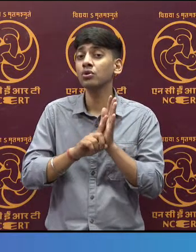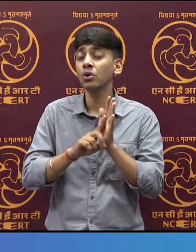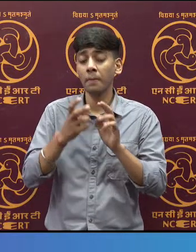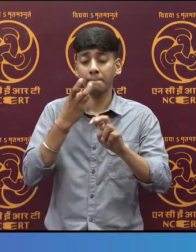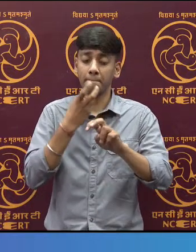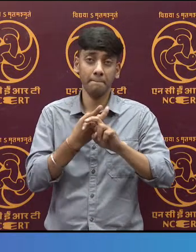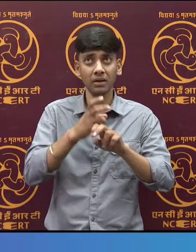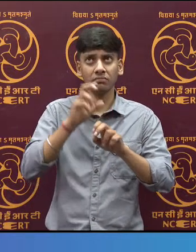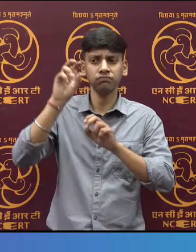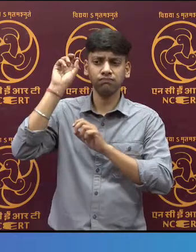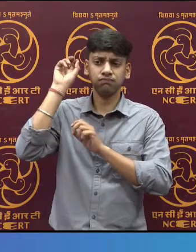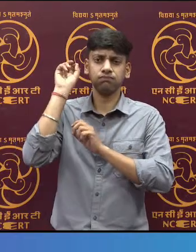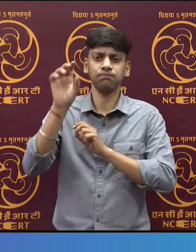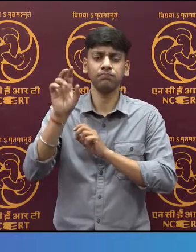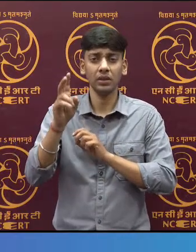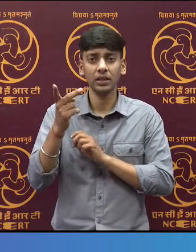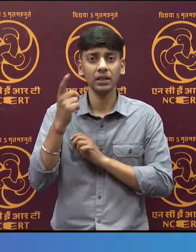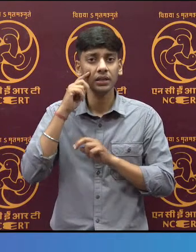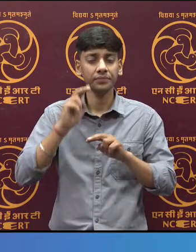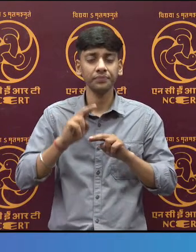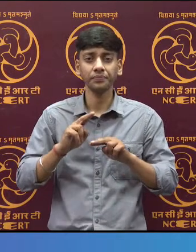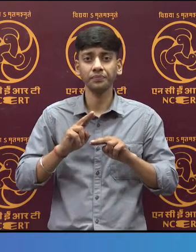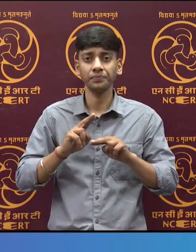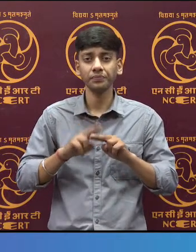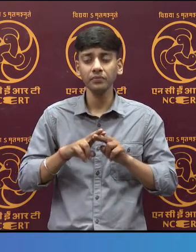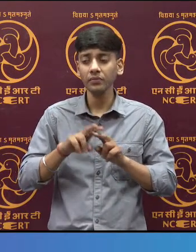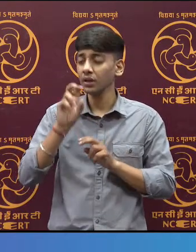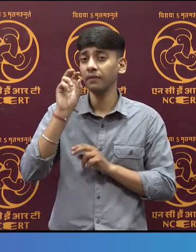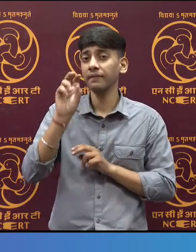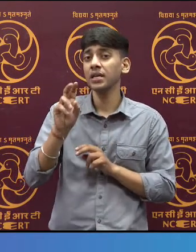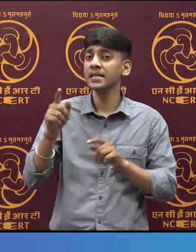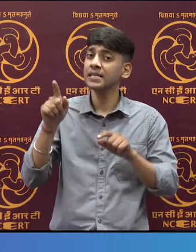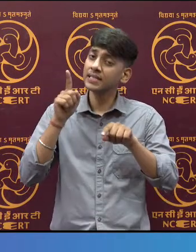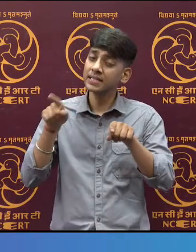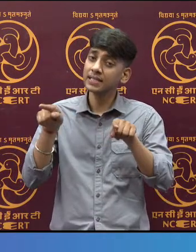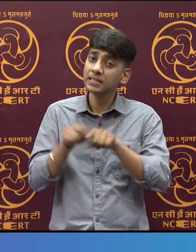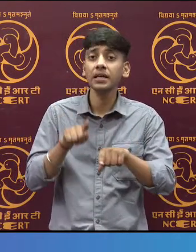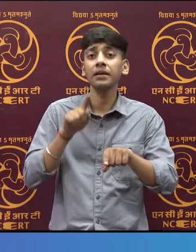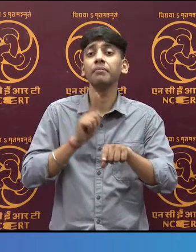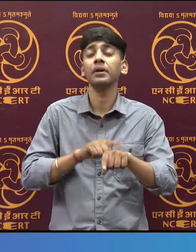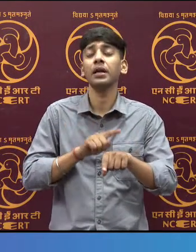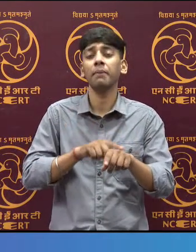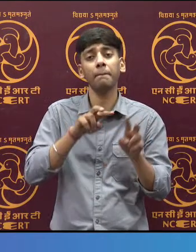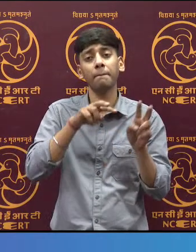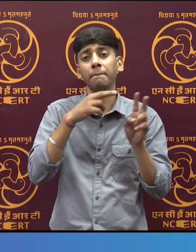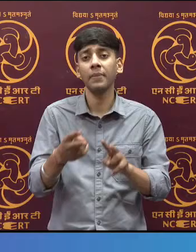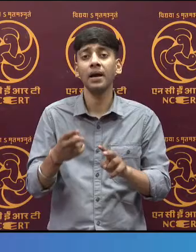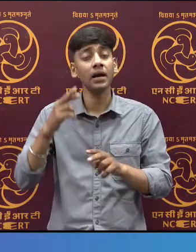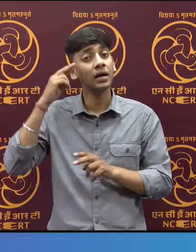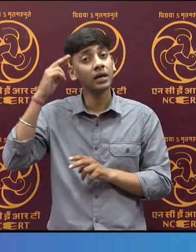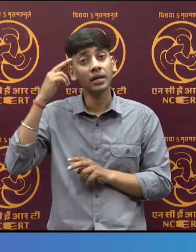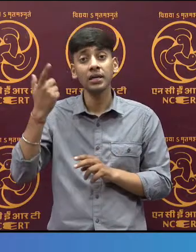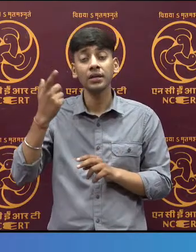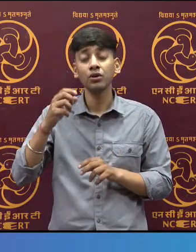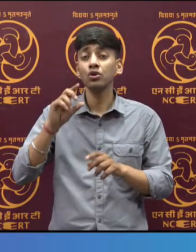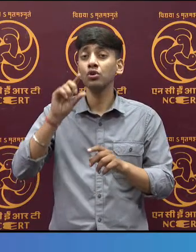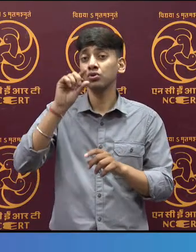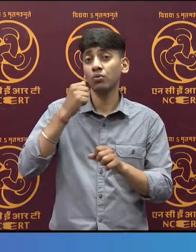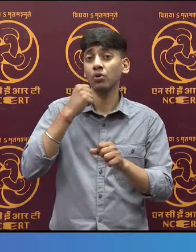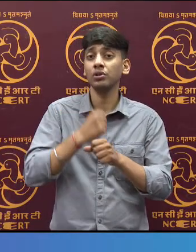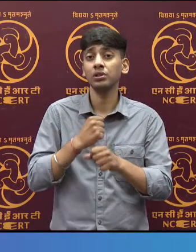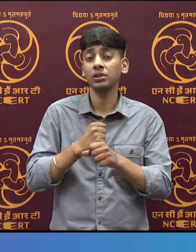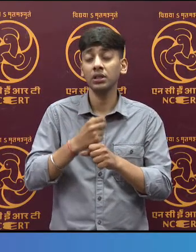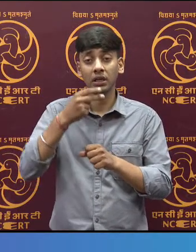acceleration due to gravity is independent of its mass. Exactly. That I have already told you in the Right. formula, which is small g is equal to capital